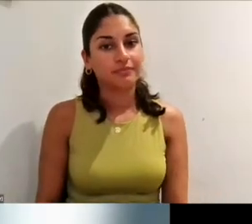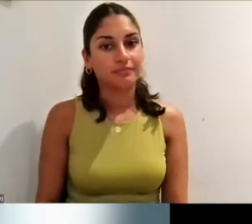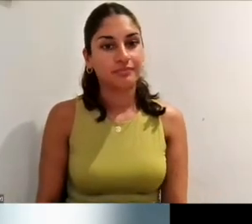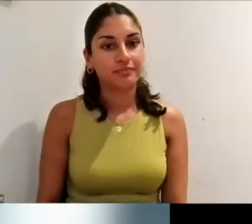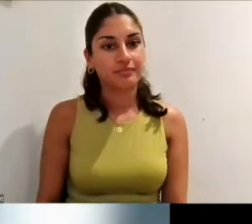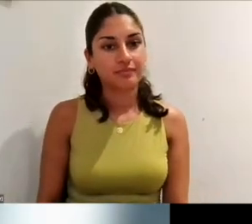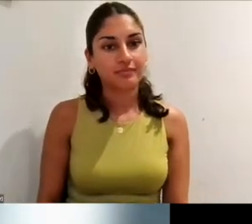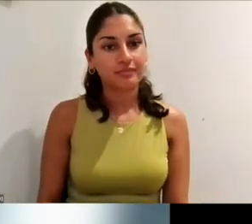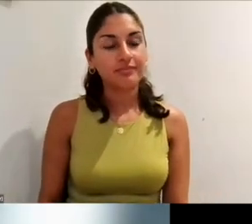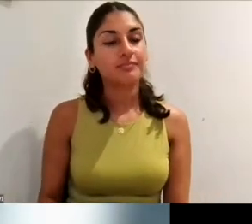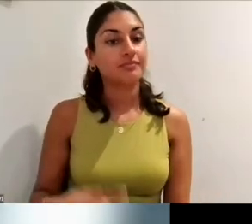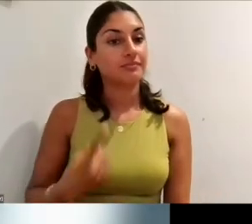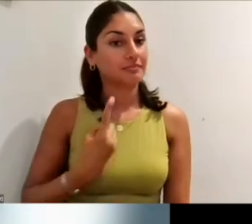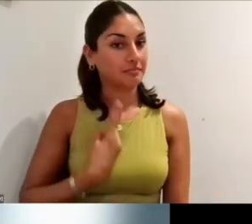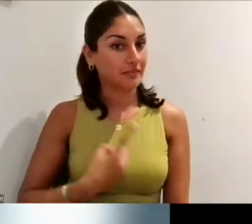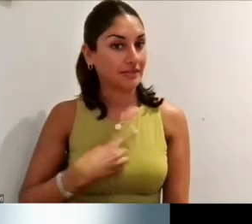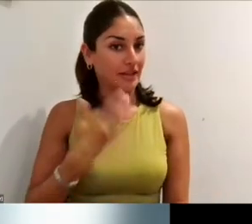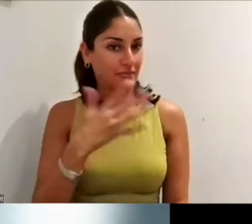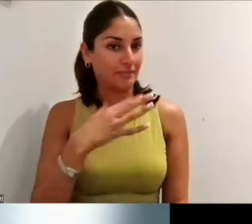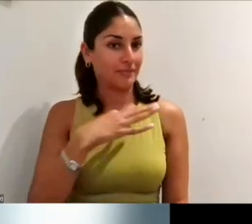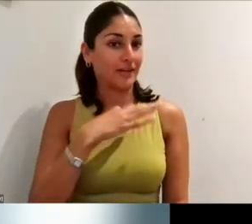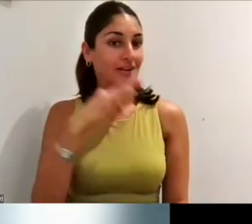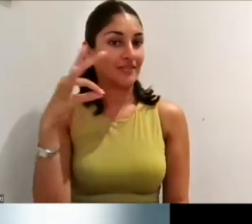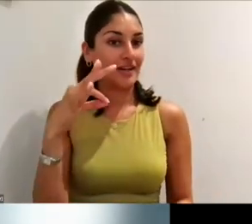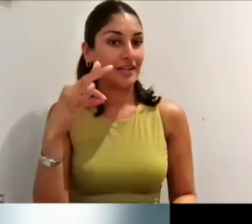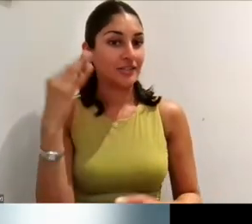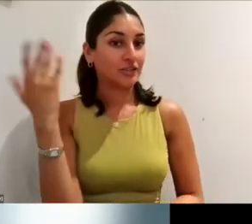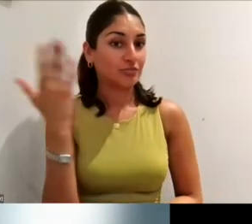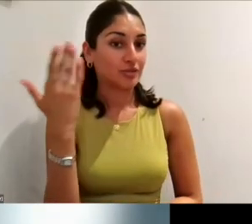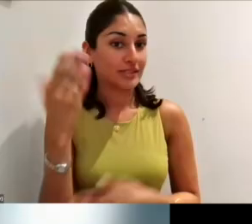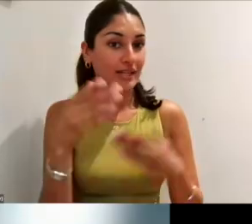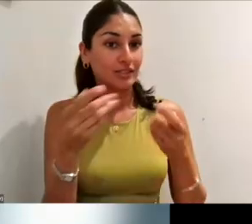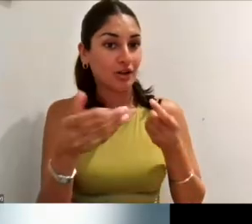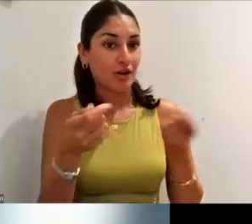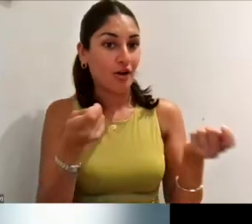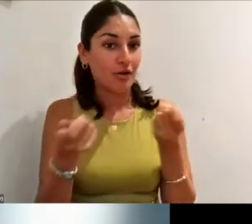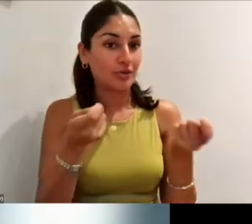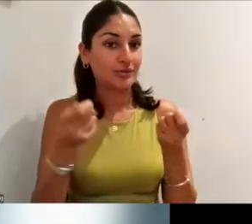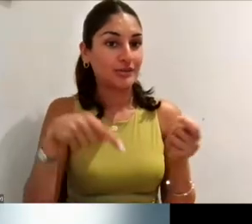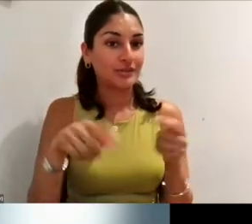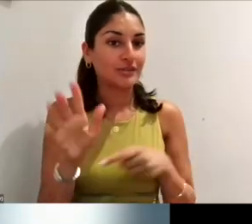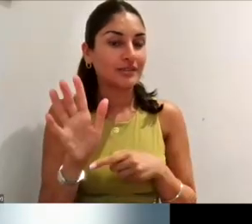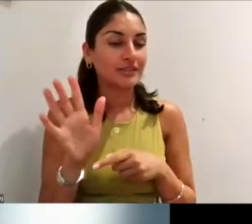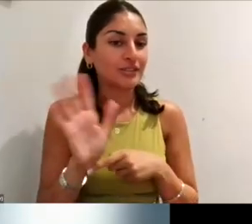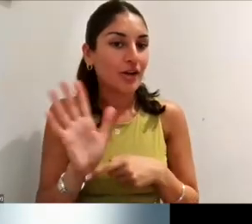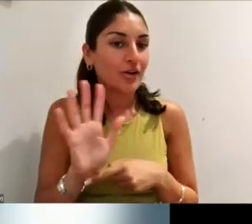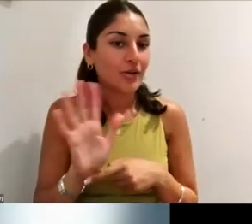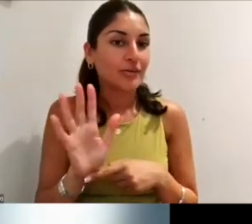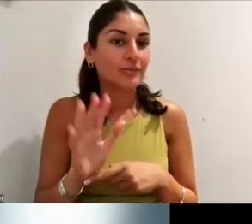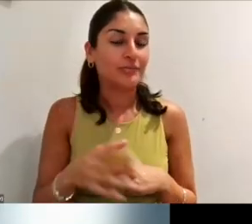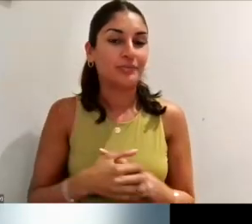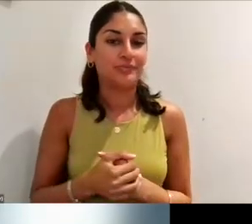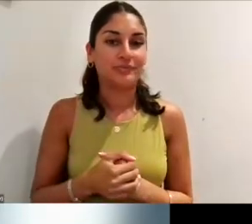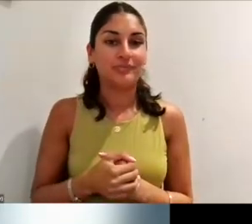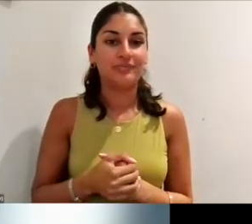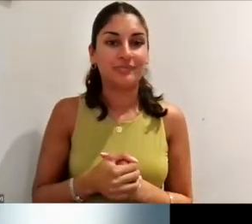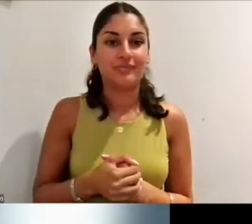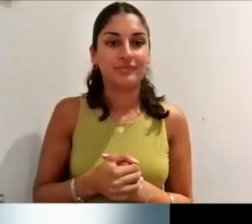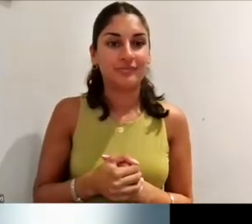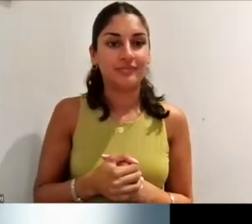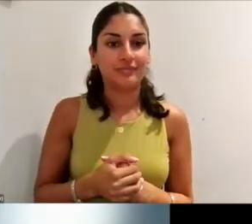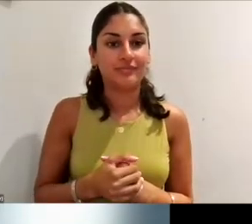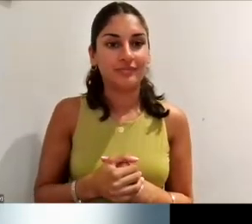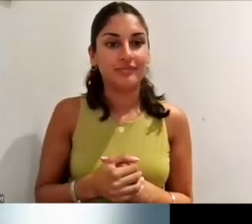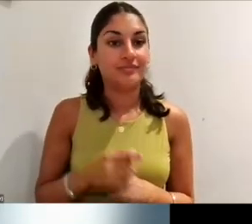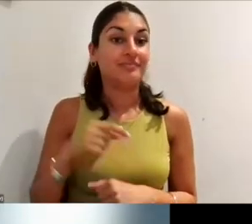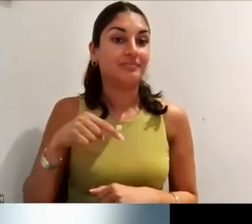And I was invited to come and present today for the South Asian Heritage Month show.